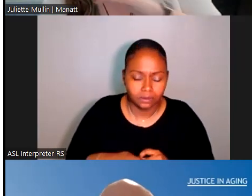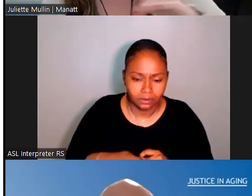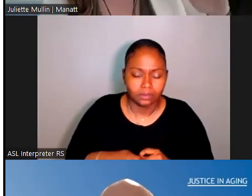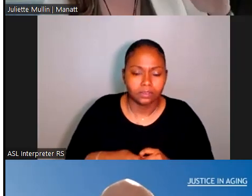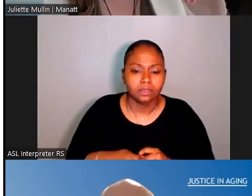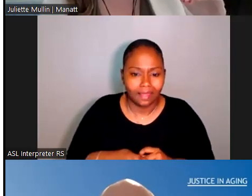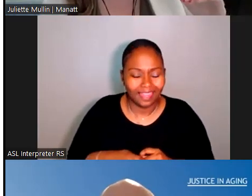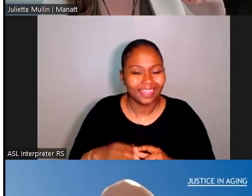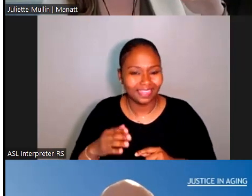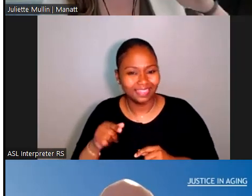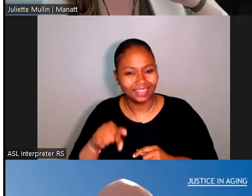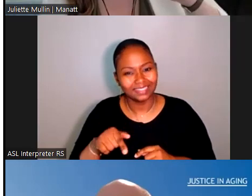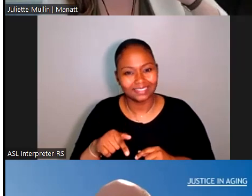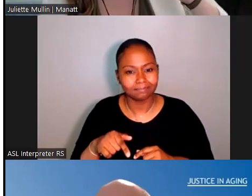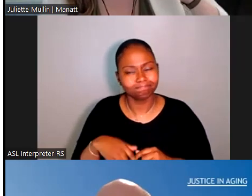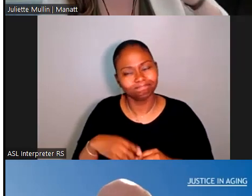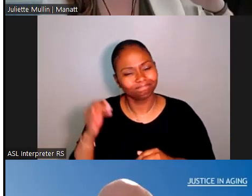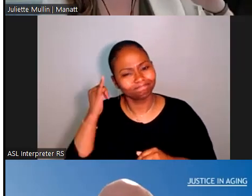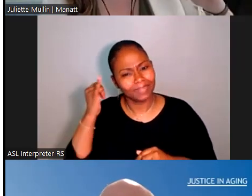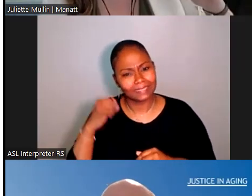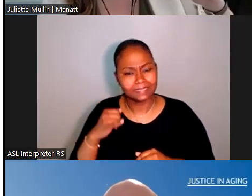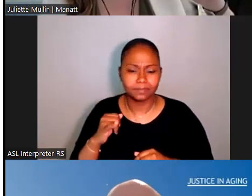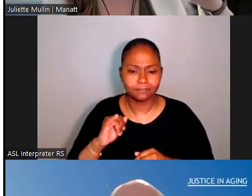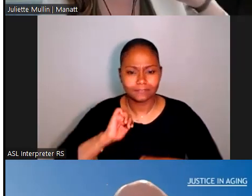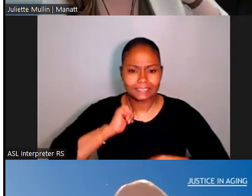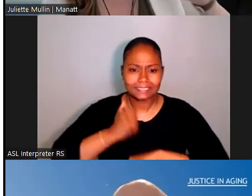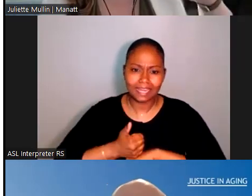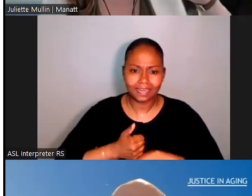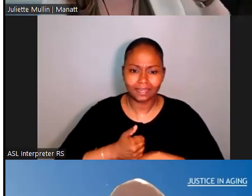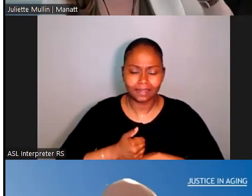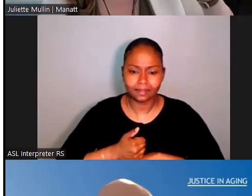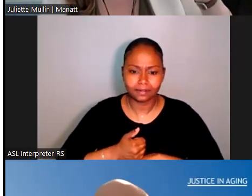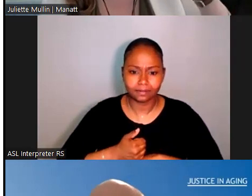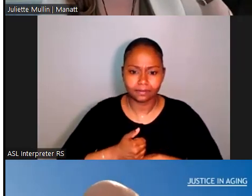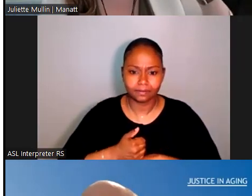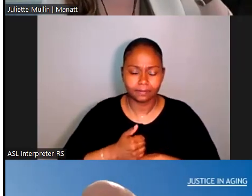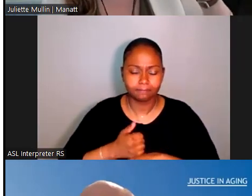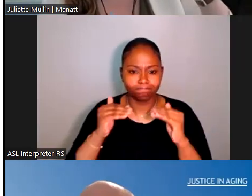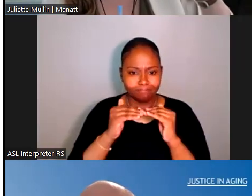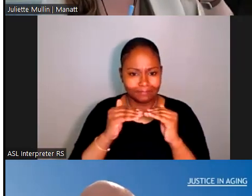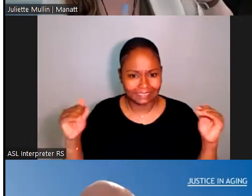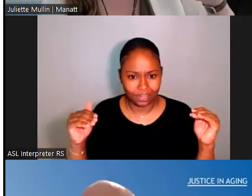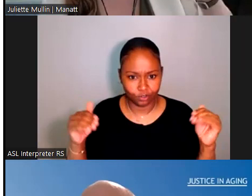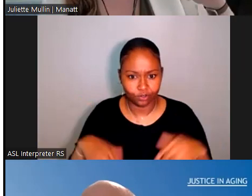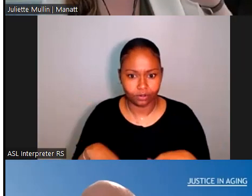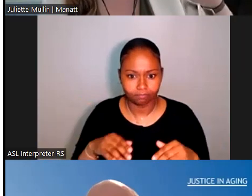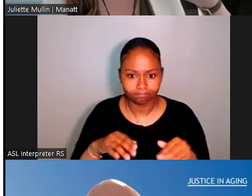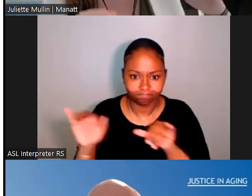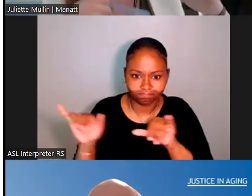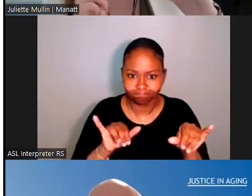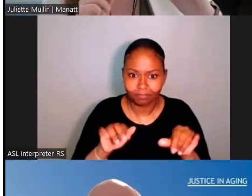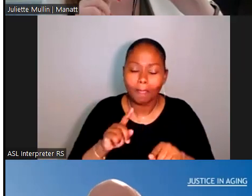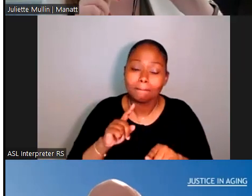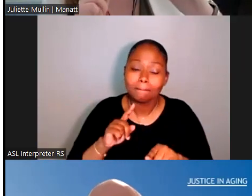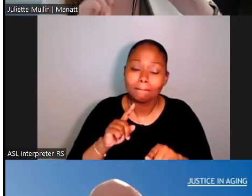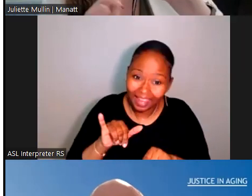of setting a baseline, but then acknowledging the baseline may actually not be enough for all people. And so